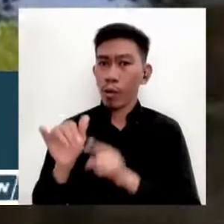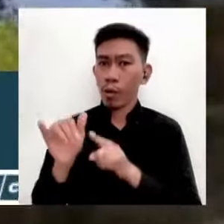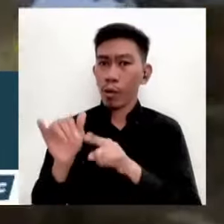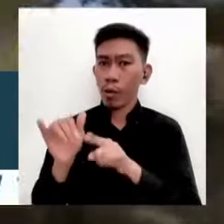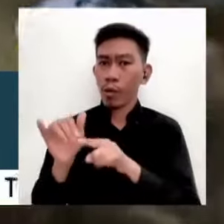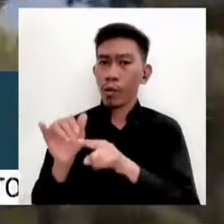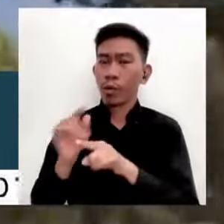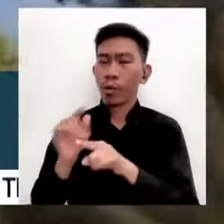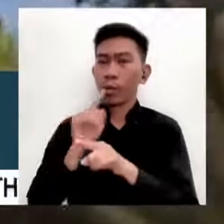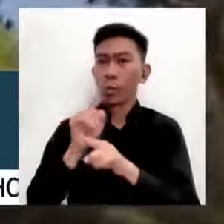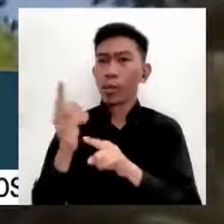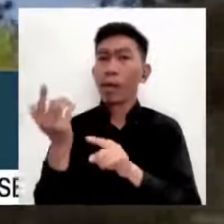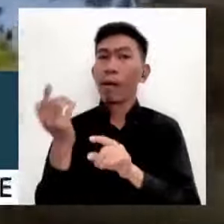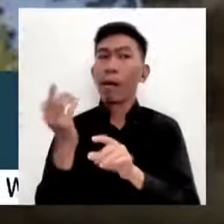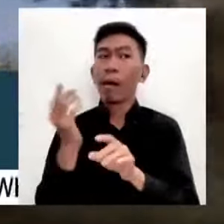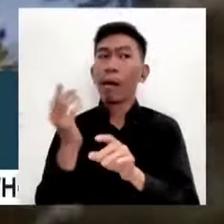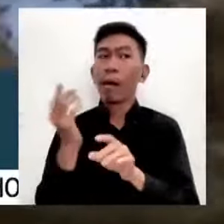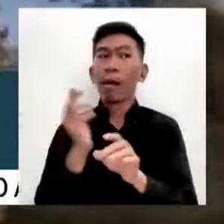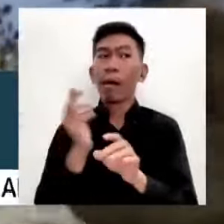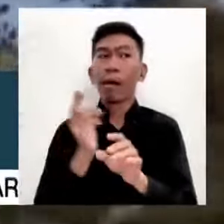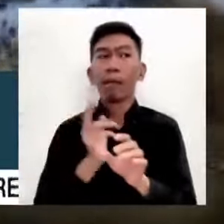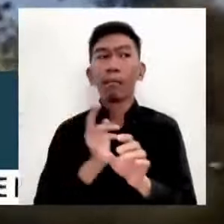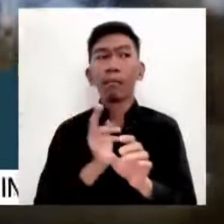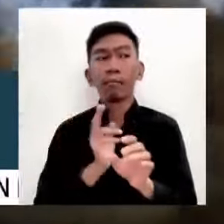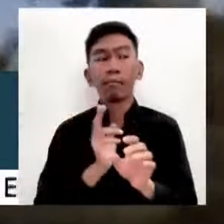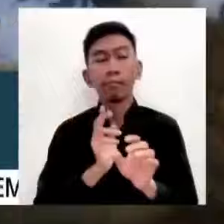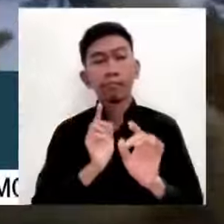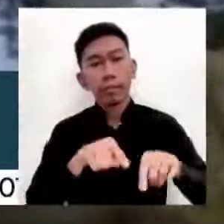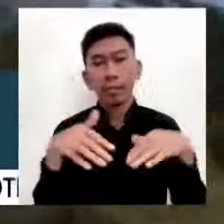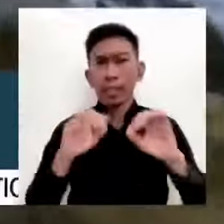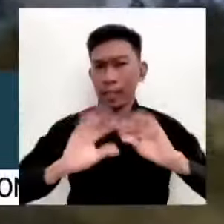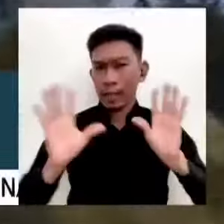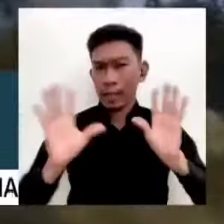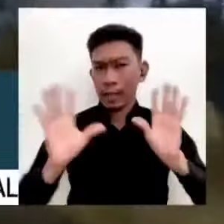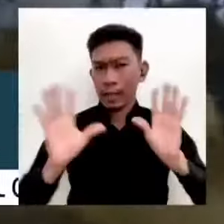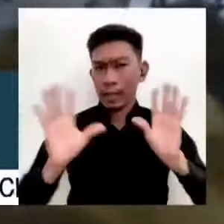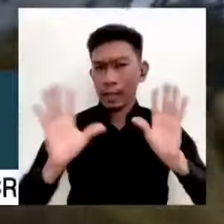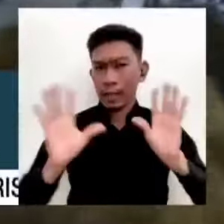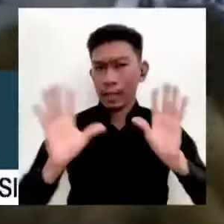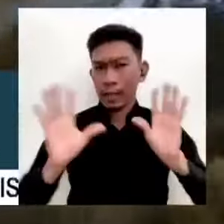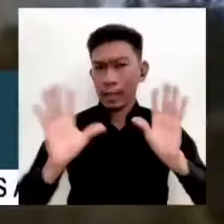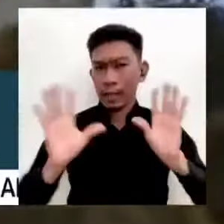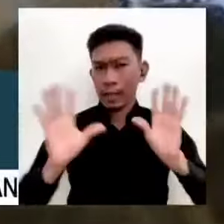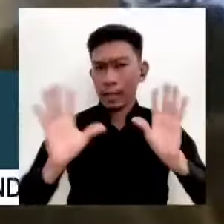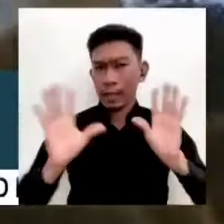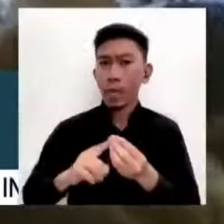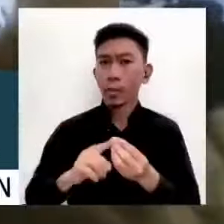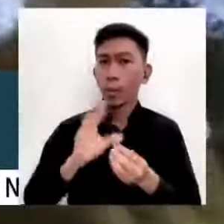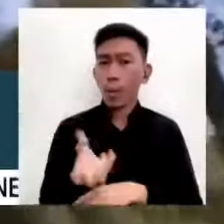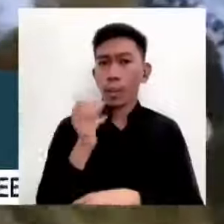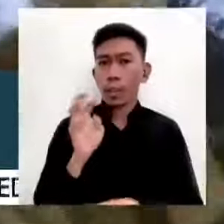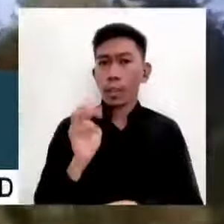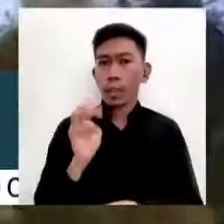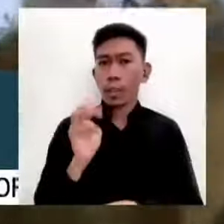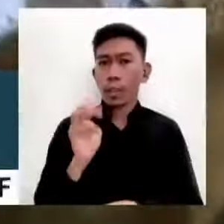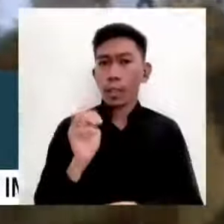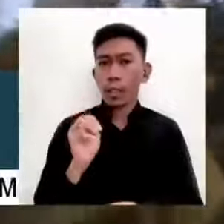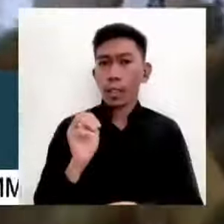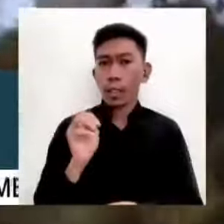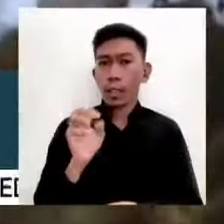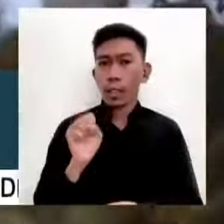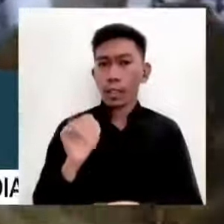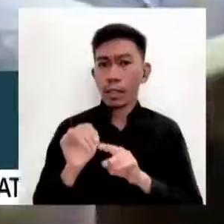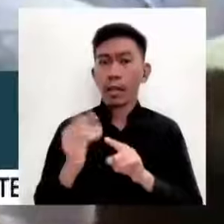the ownership of Suarasug Media Corporation. Aside from Kibuloy's absence, Pimentel also slammed SMNI for